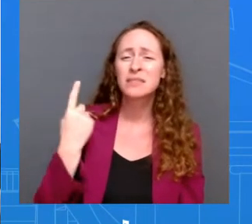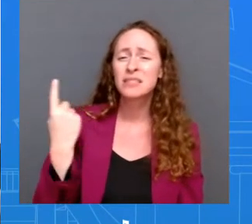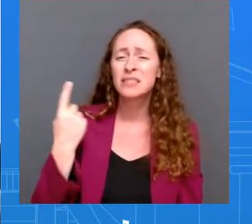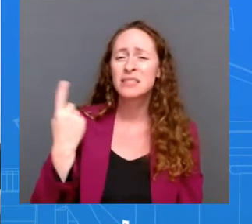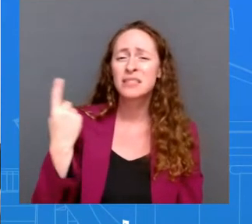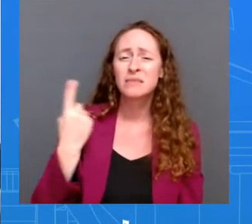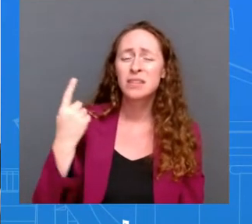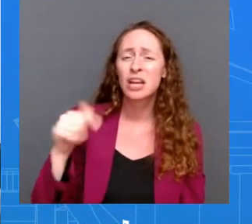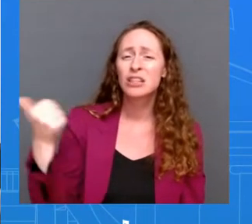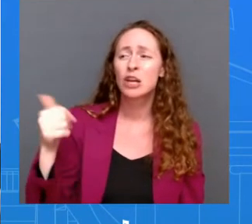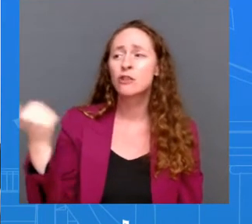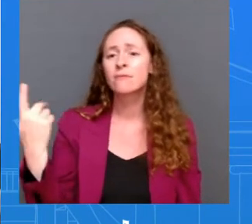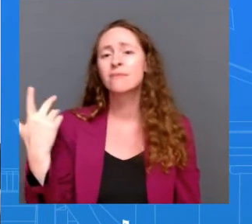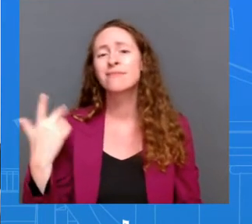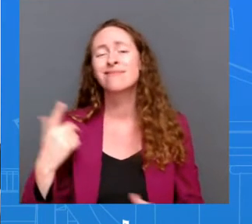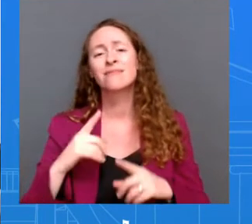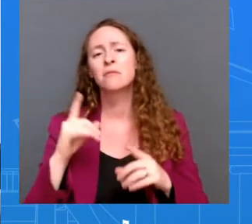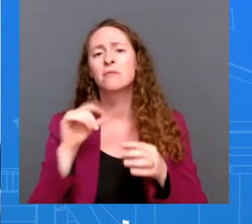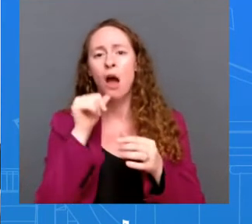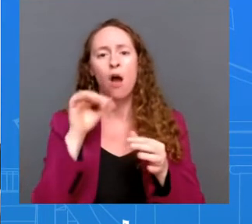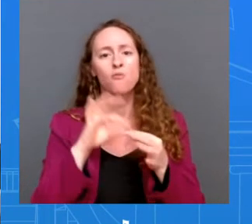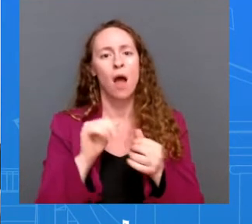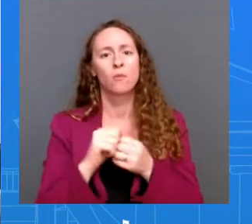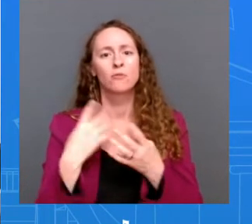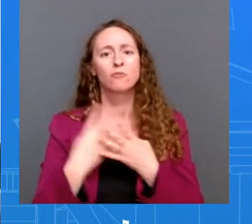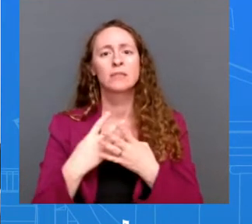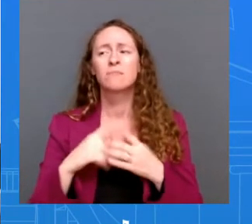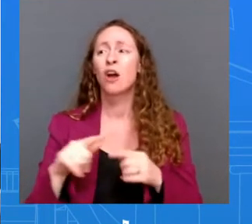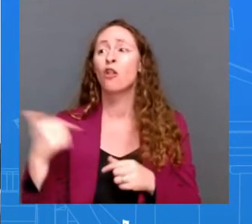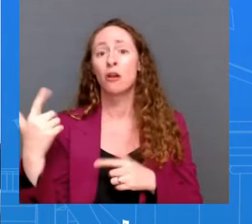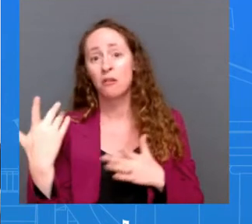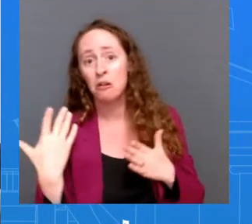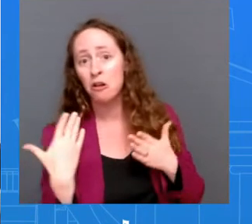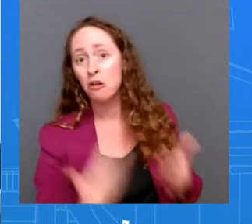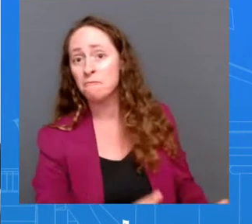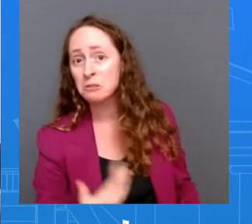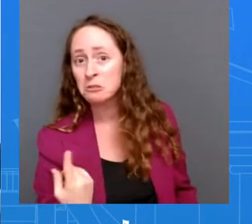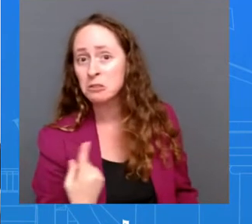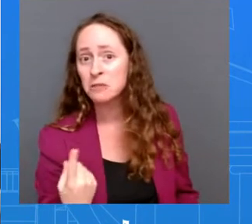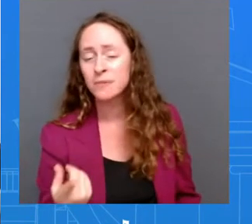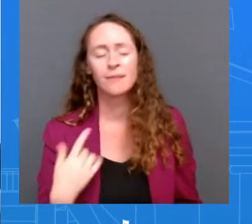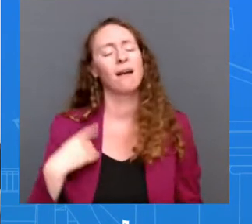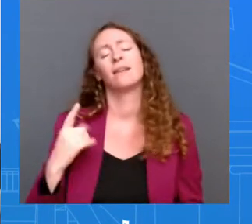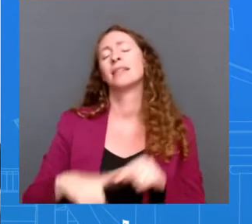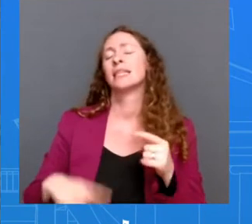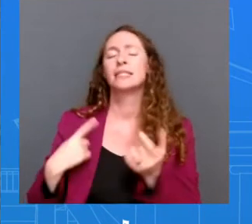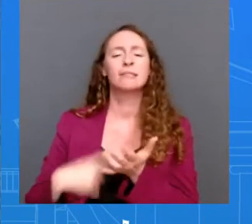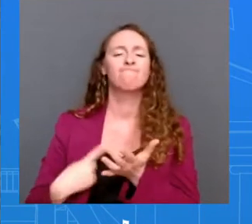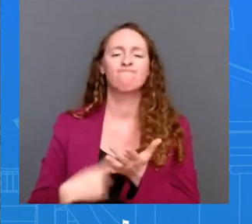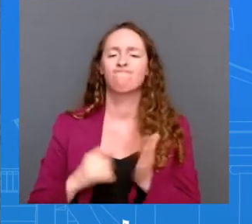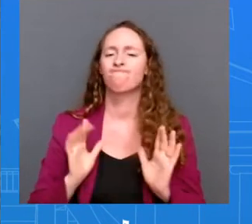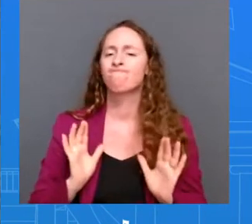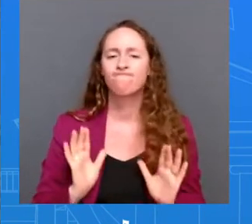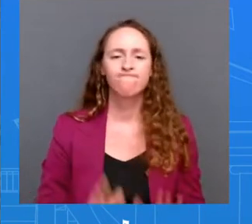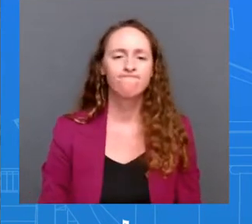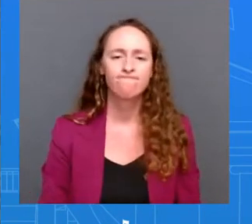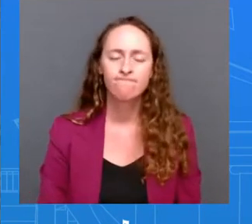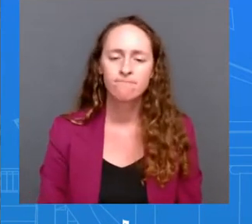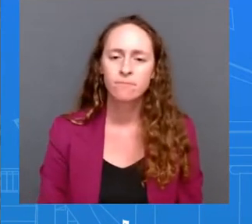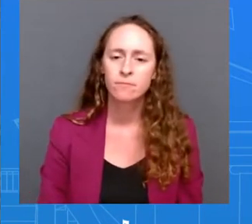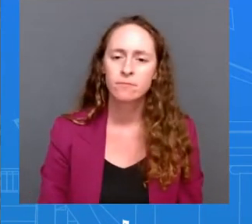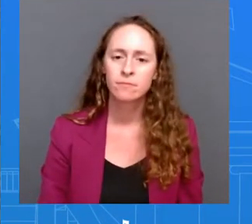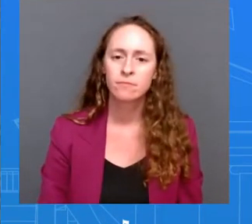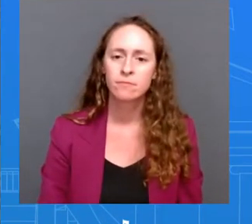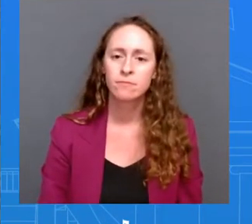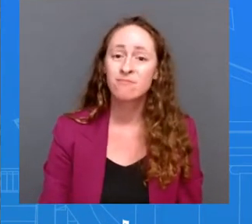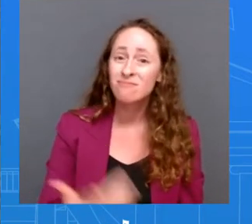president considering another call with President Xi at all, given how these escalating tensions? I don't have any call on the schedule